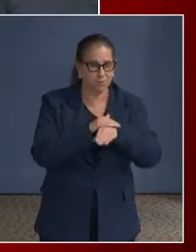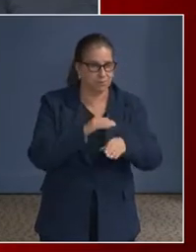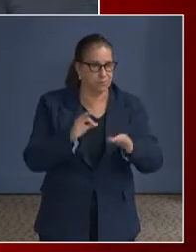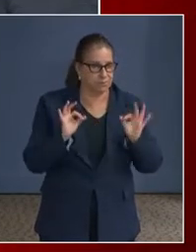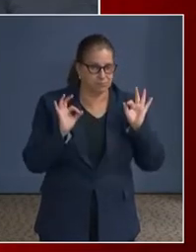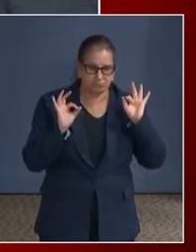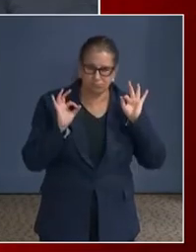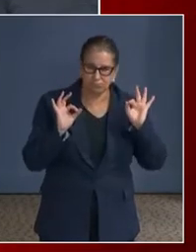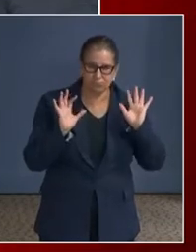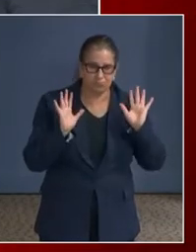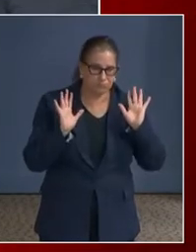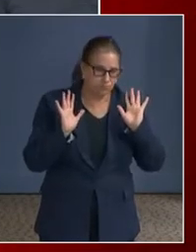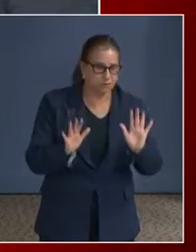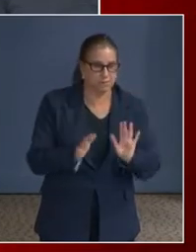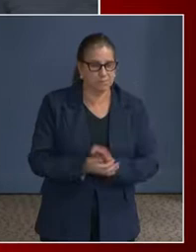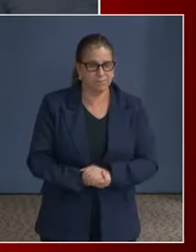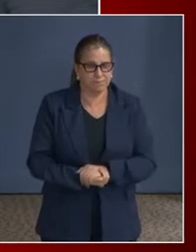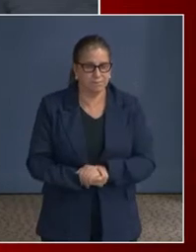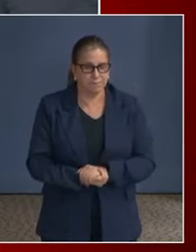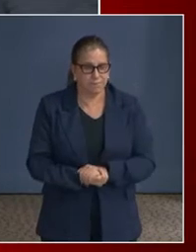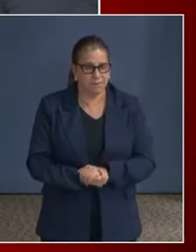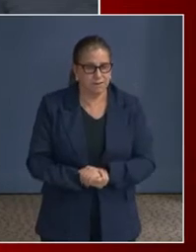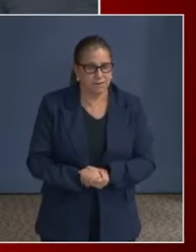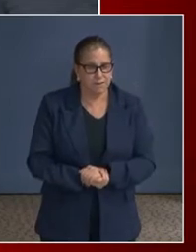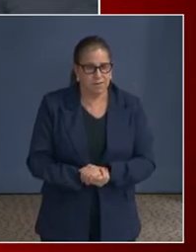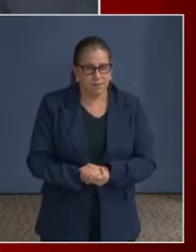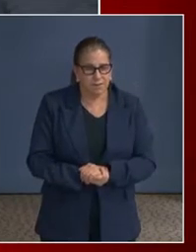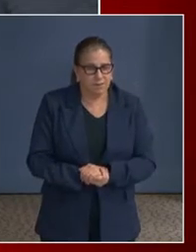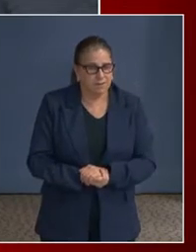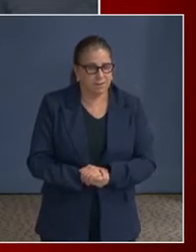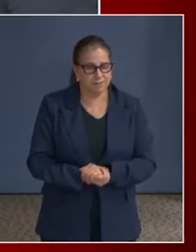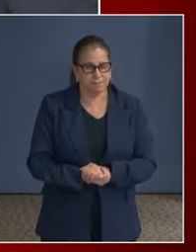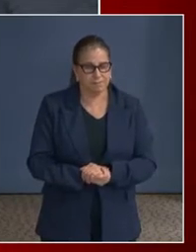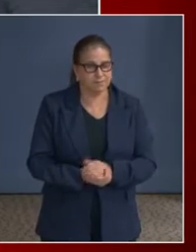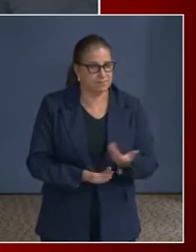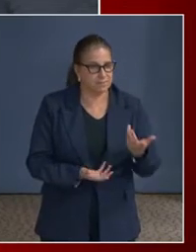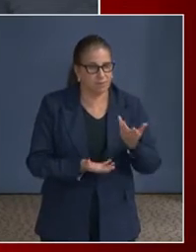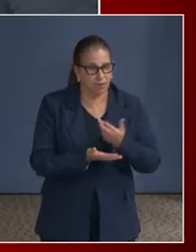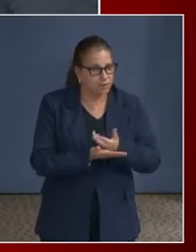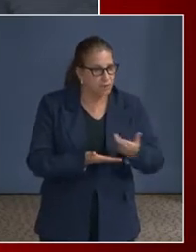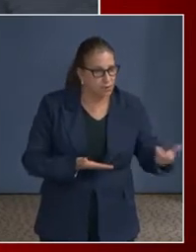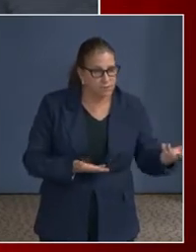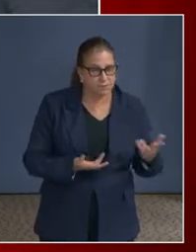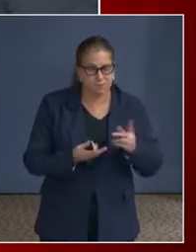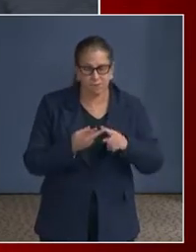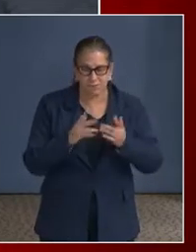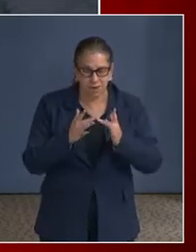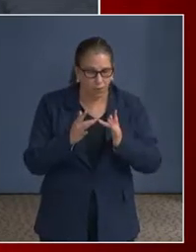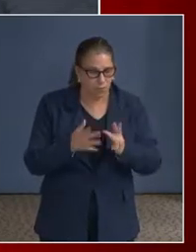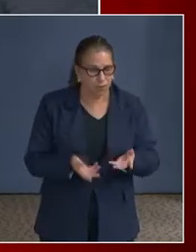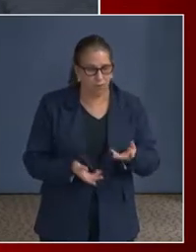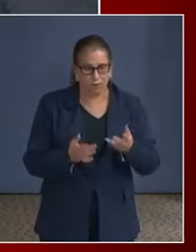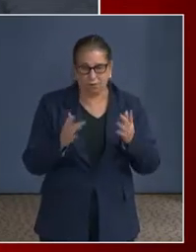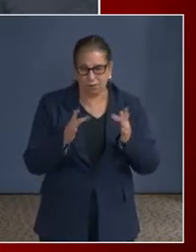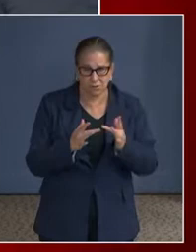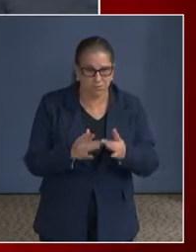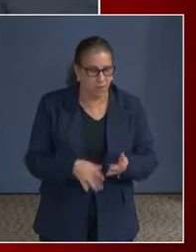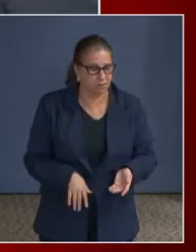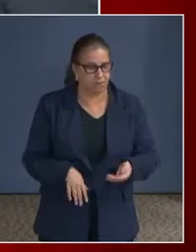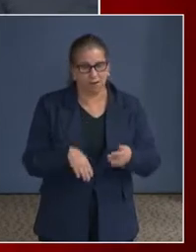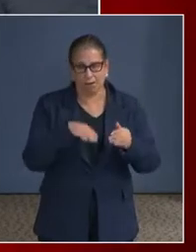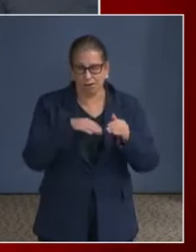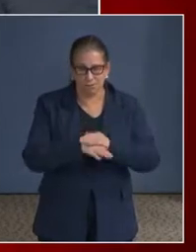year where people can connect to resources. And there's so much more to come even after the summit. So I think this is a way for us to be able to engage